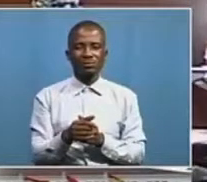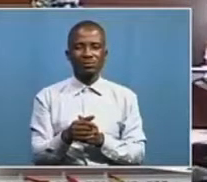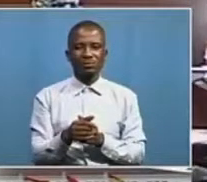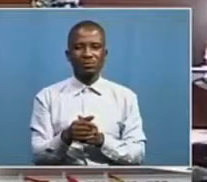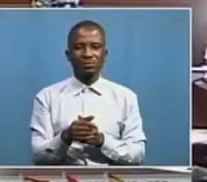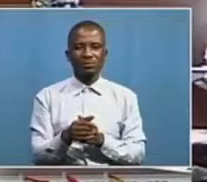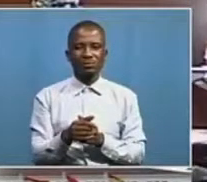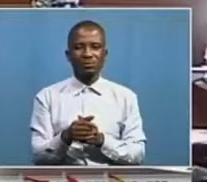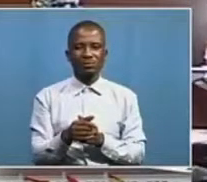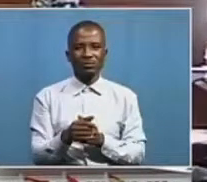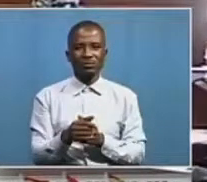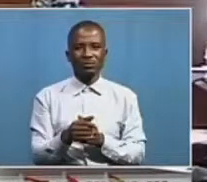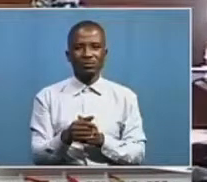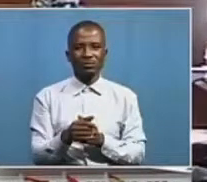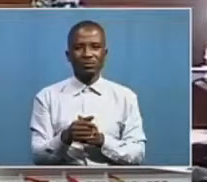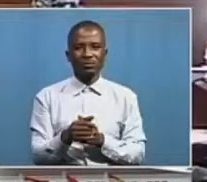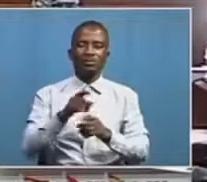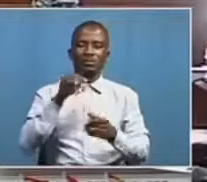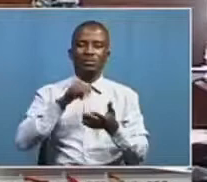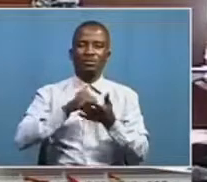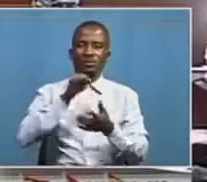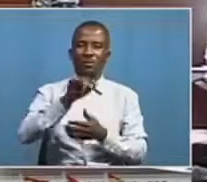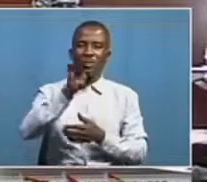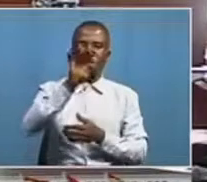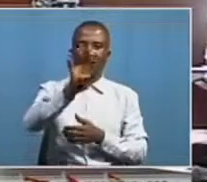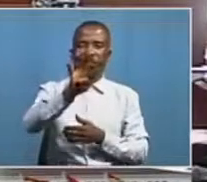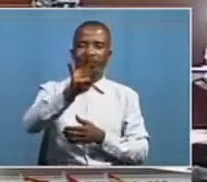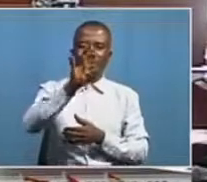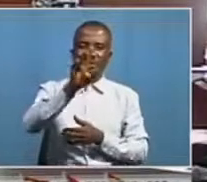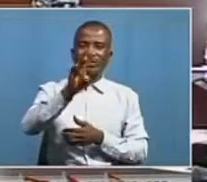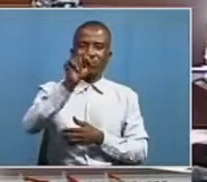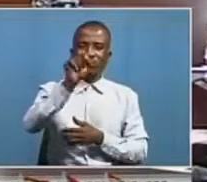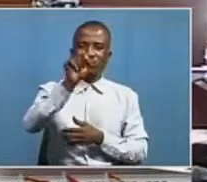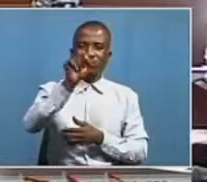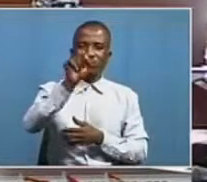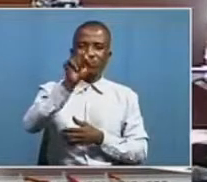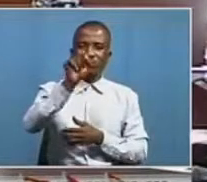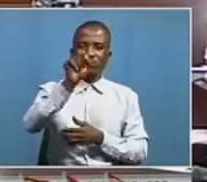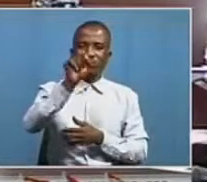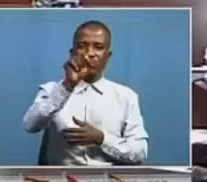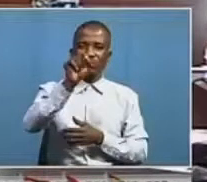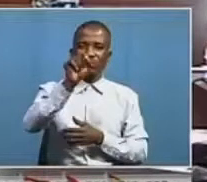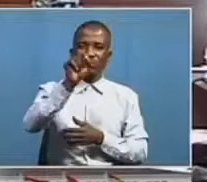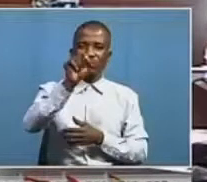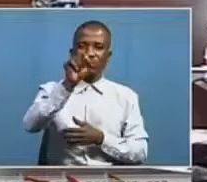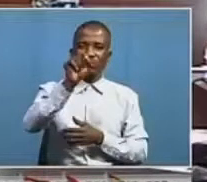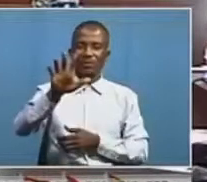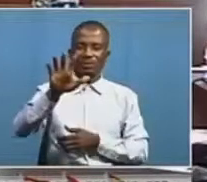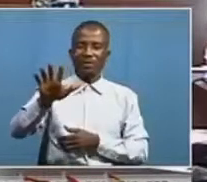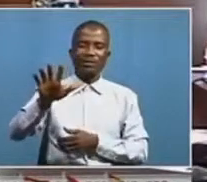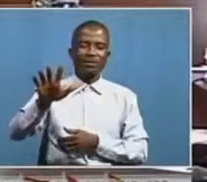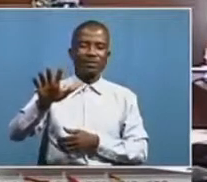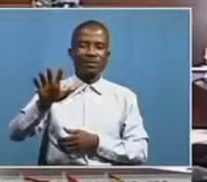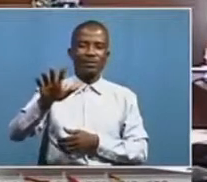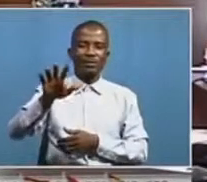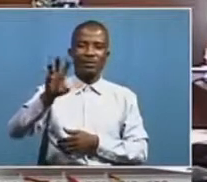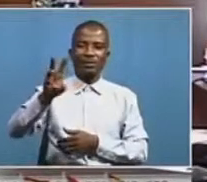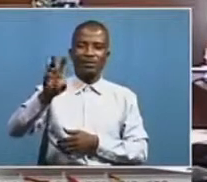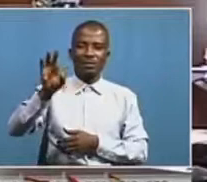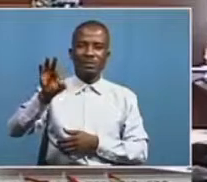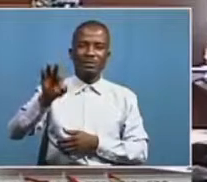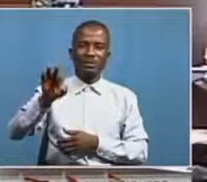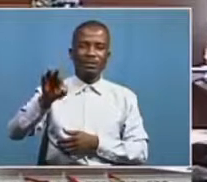13,121,111? Answer. It is 47.3655%. 0.69